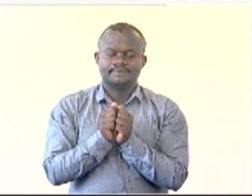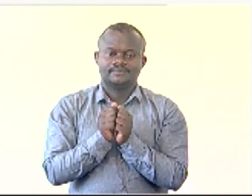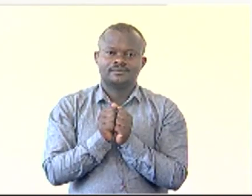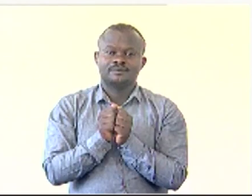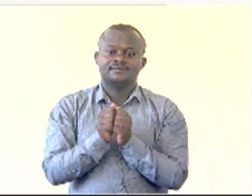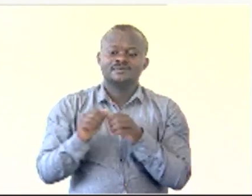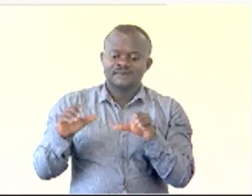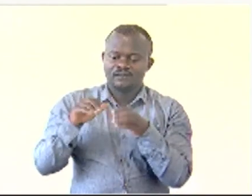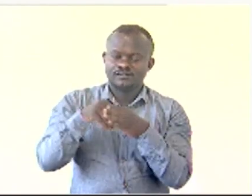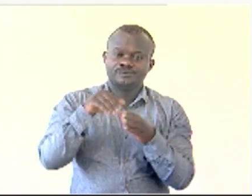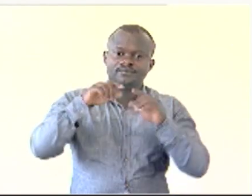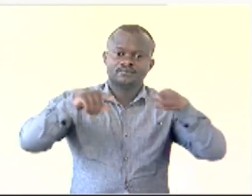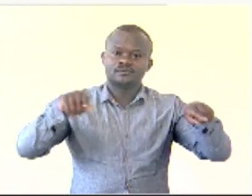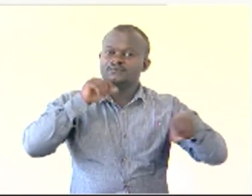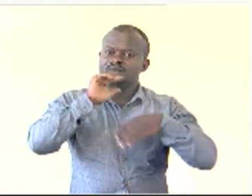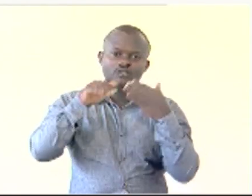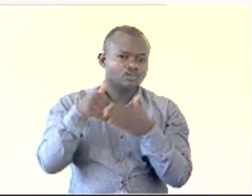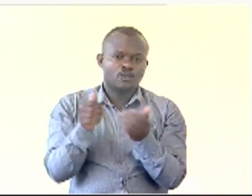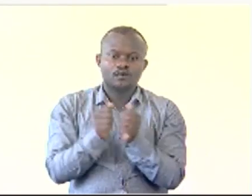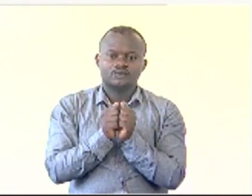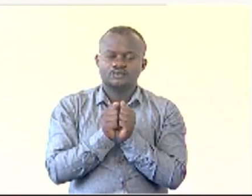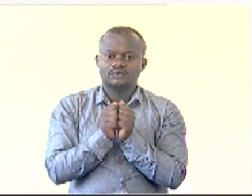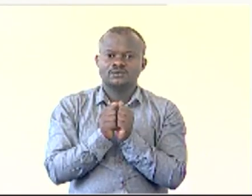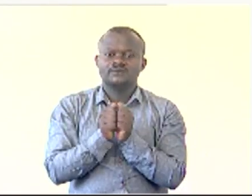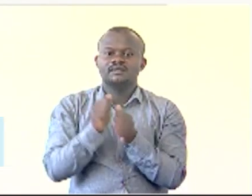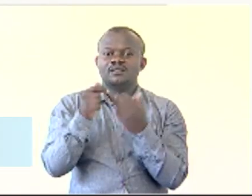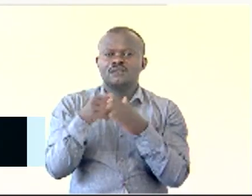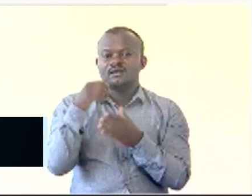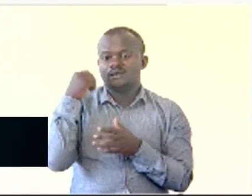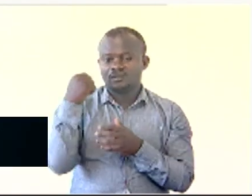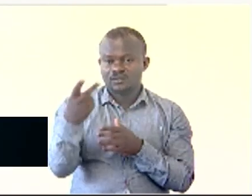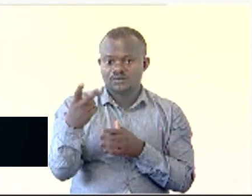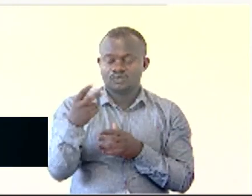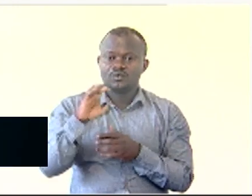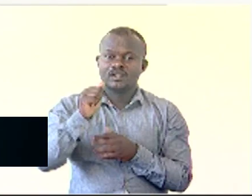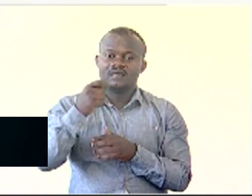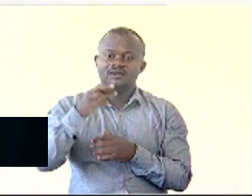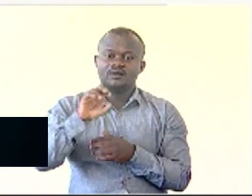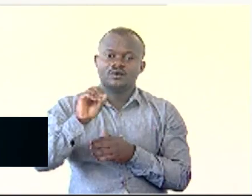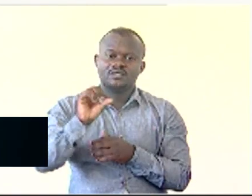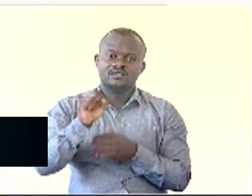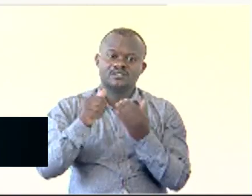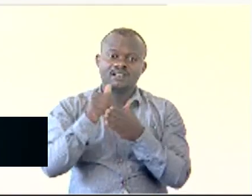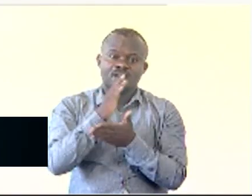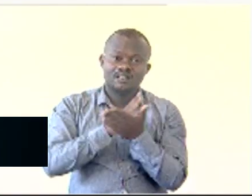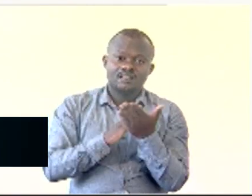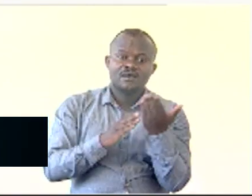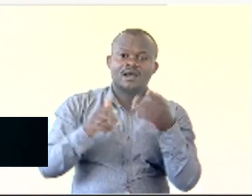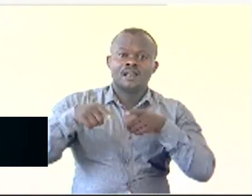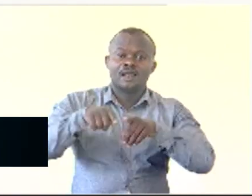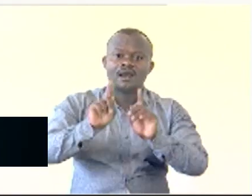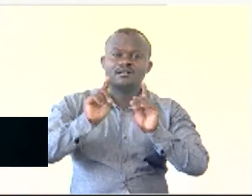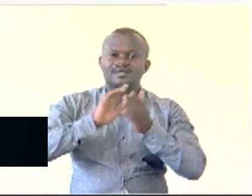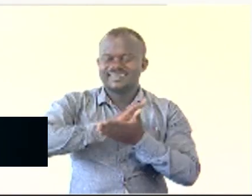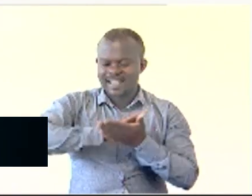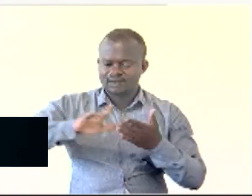A degree of movement, but not all movement. They are of two categories. There are those that arouse a straight